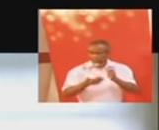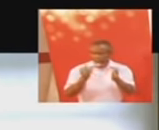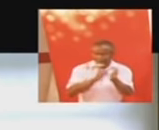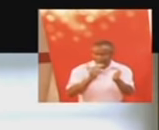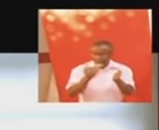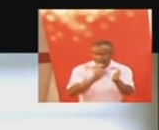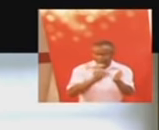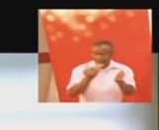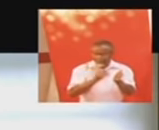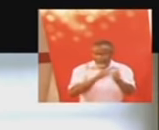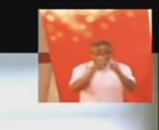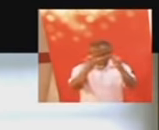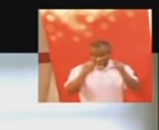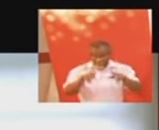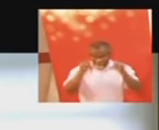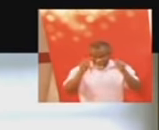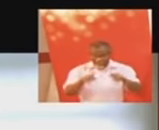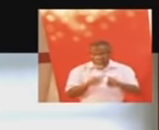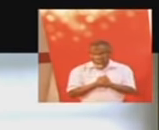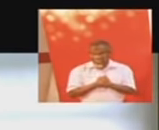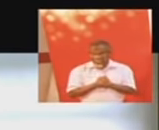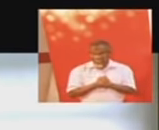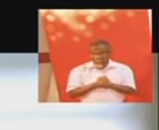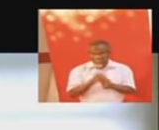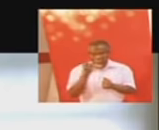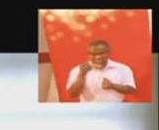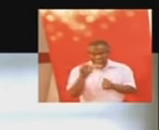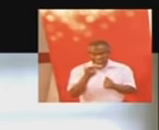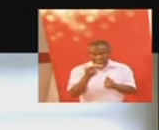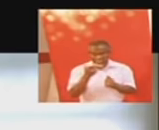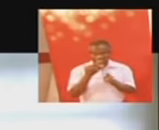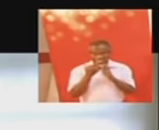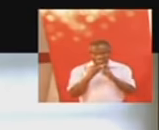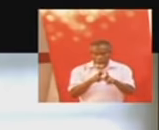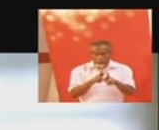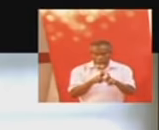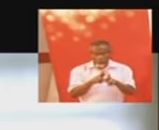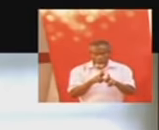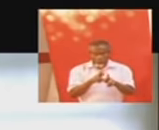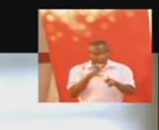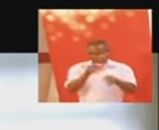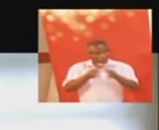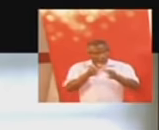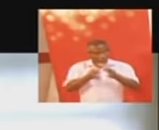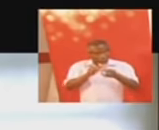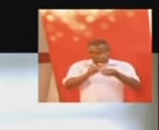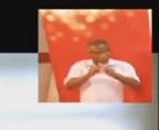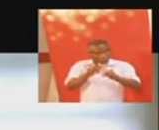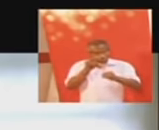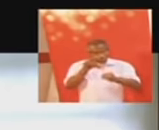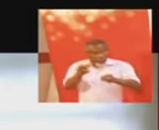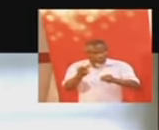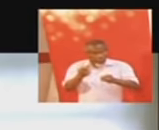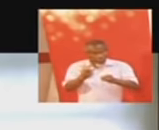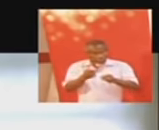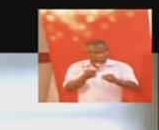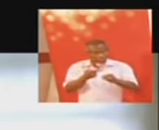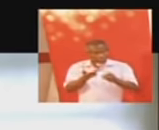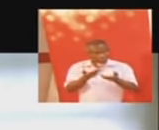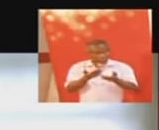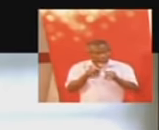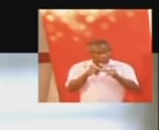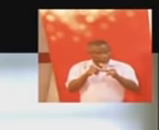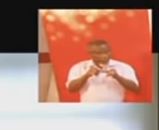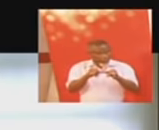tests as outlined in the reports daily, those numbers would have essentially been marking time now for over a month,